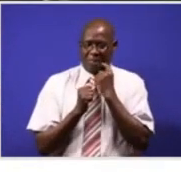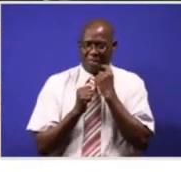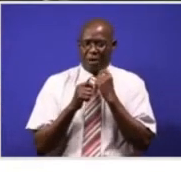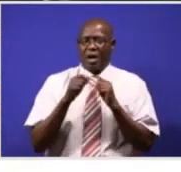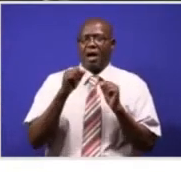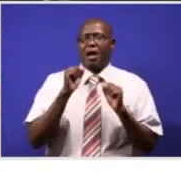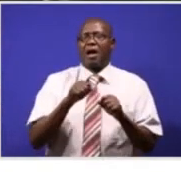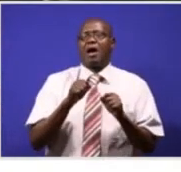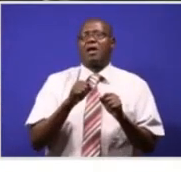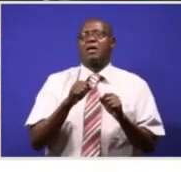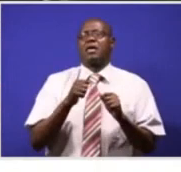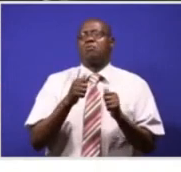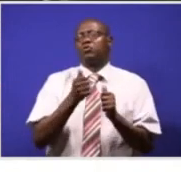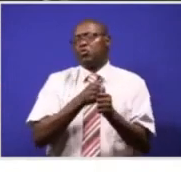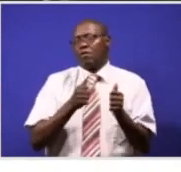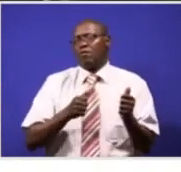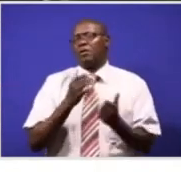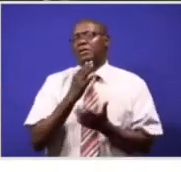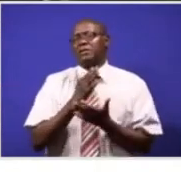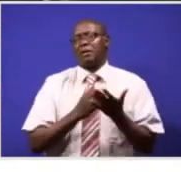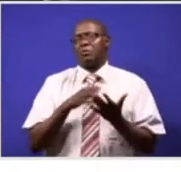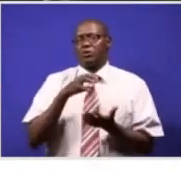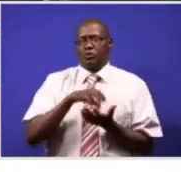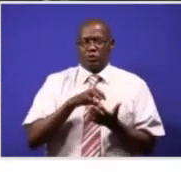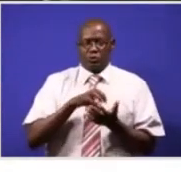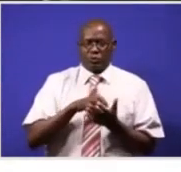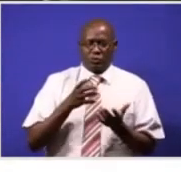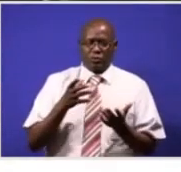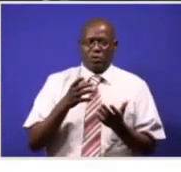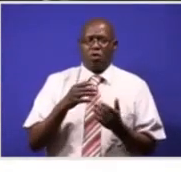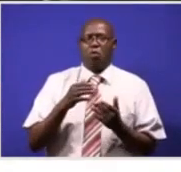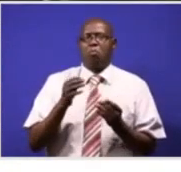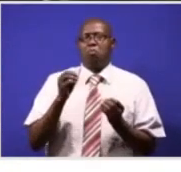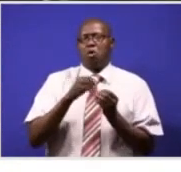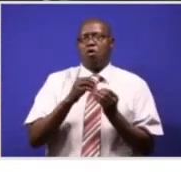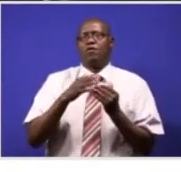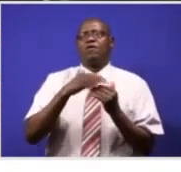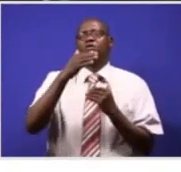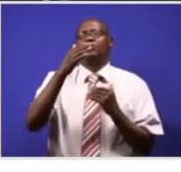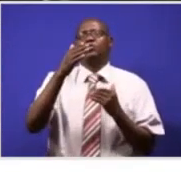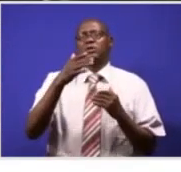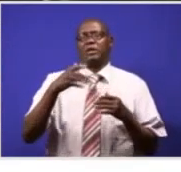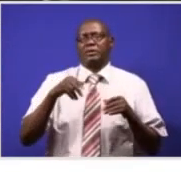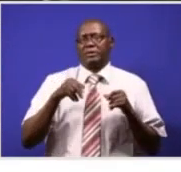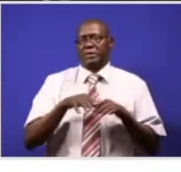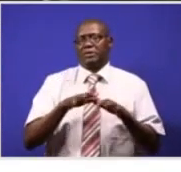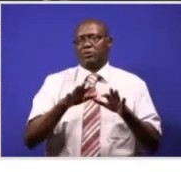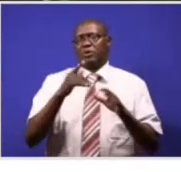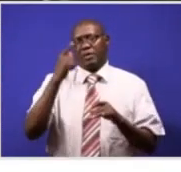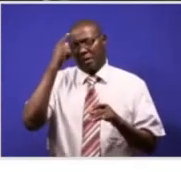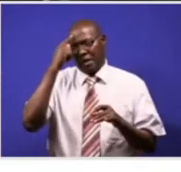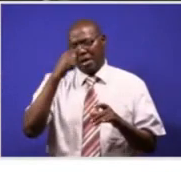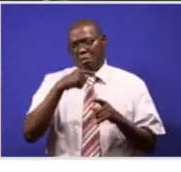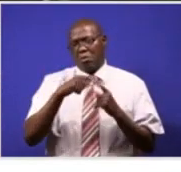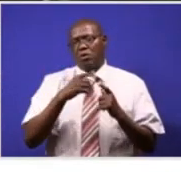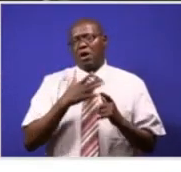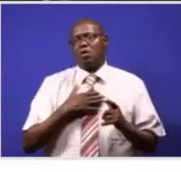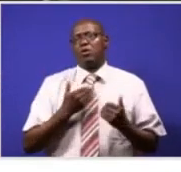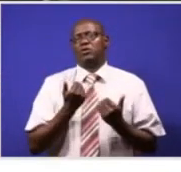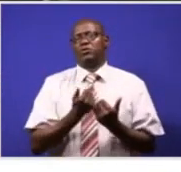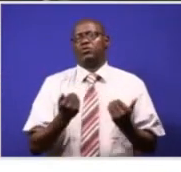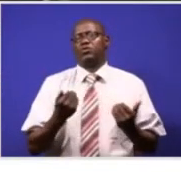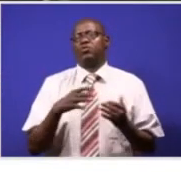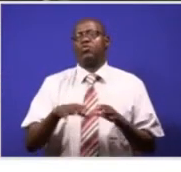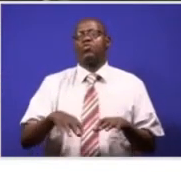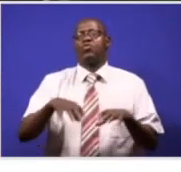to avert certain situations, and more so for the future generations. Think about our children who are growing up